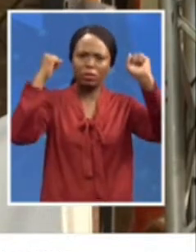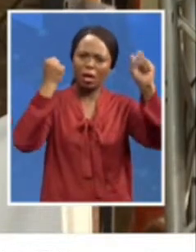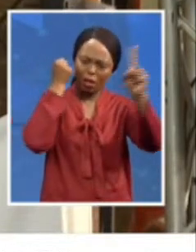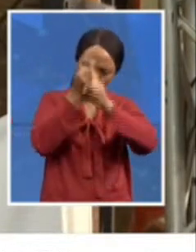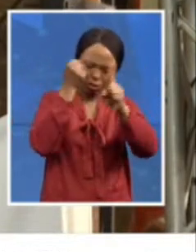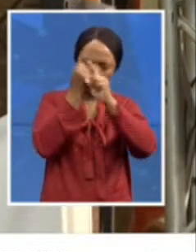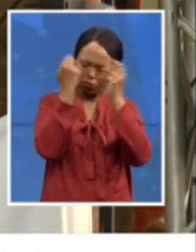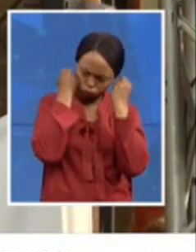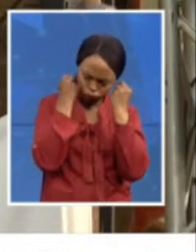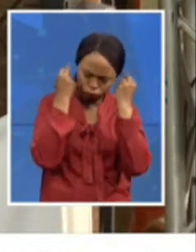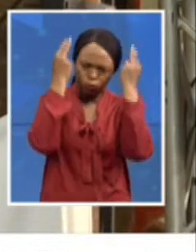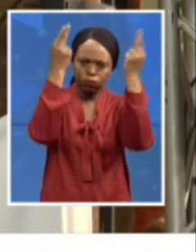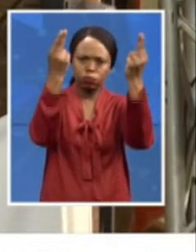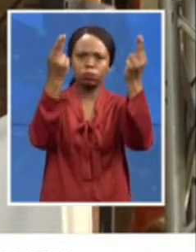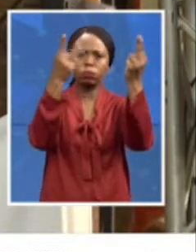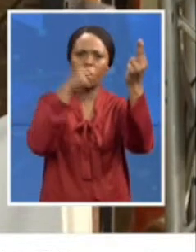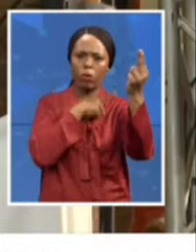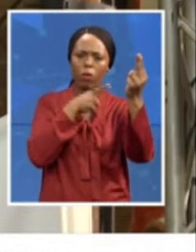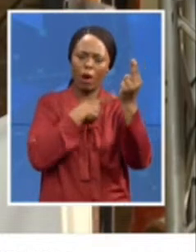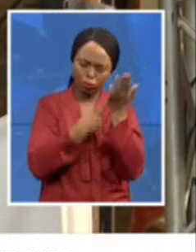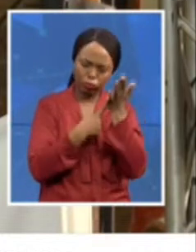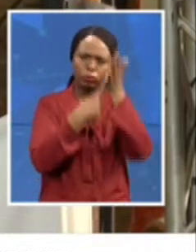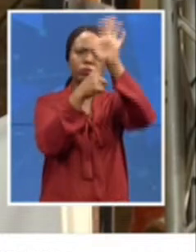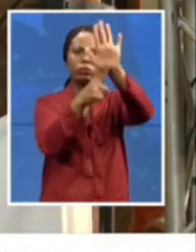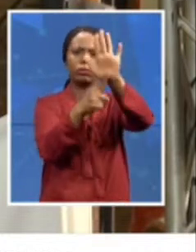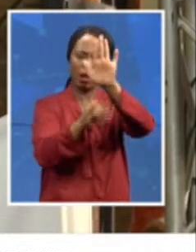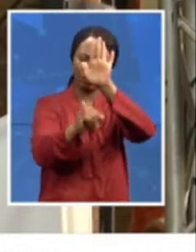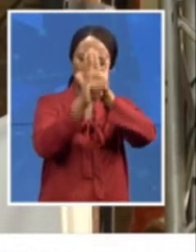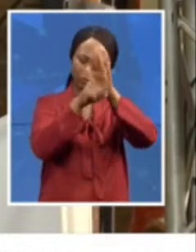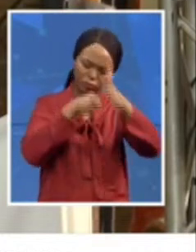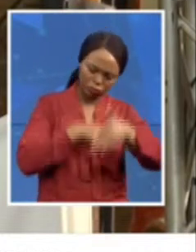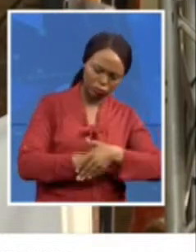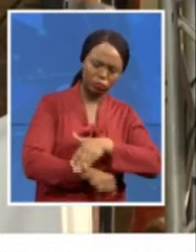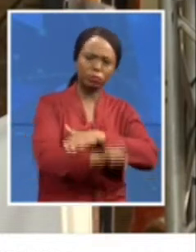our land we be seen, we be heard, we be.